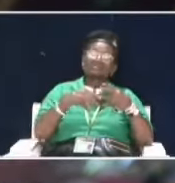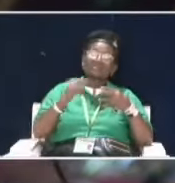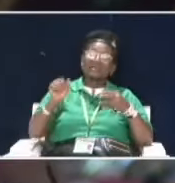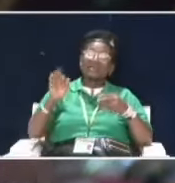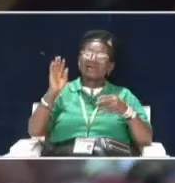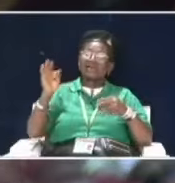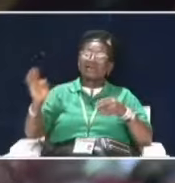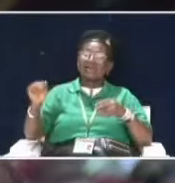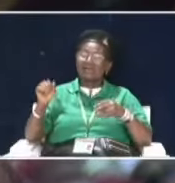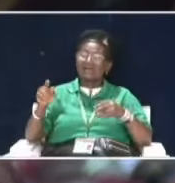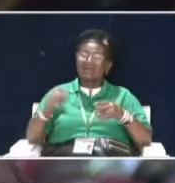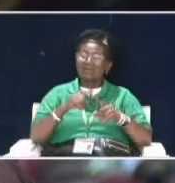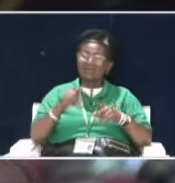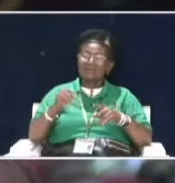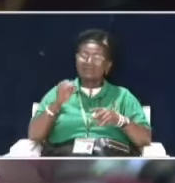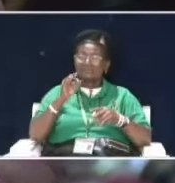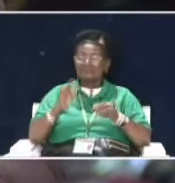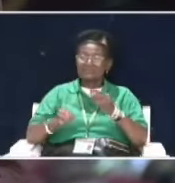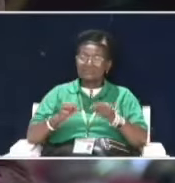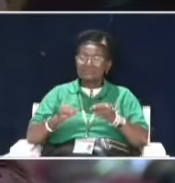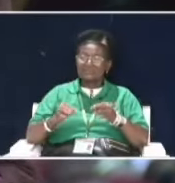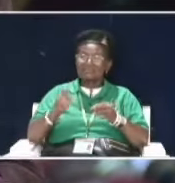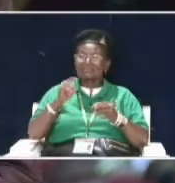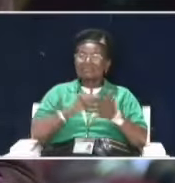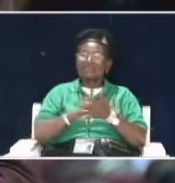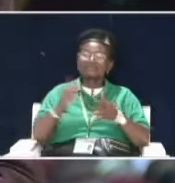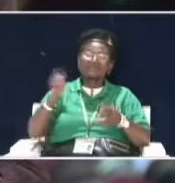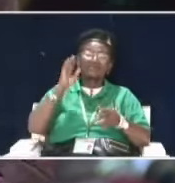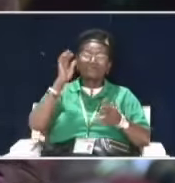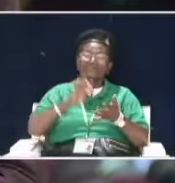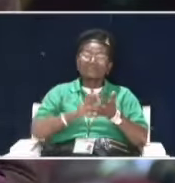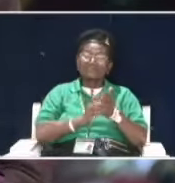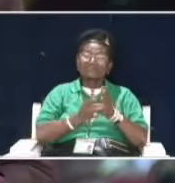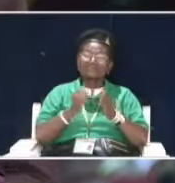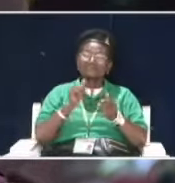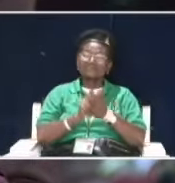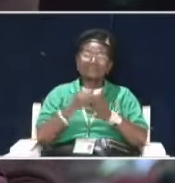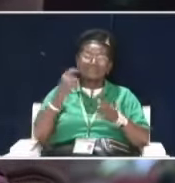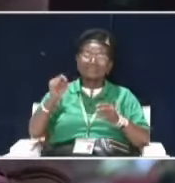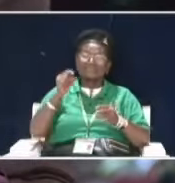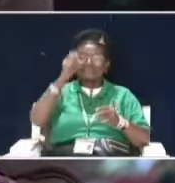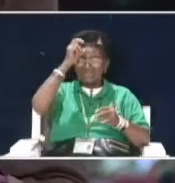When you decide you're going to deal with the devil, he will run.